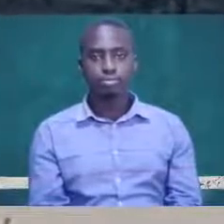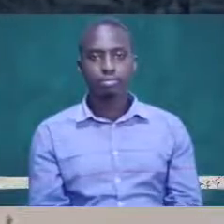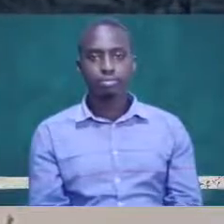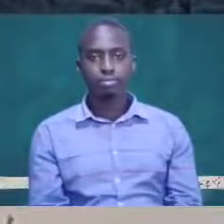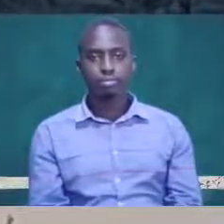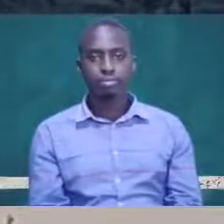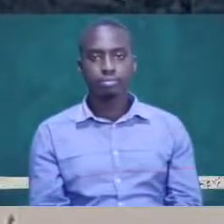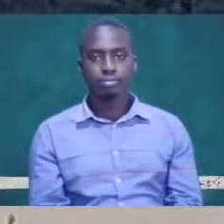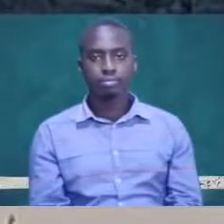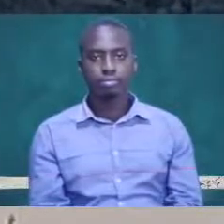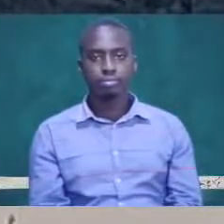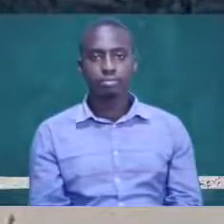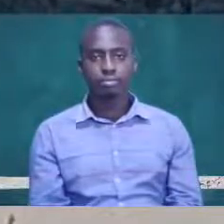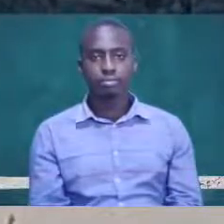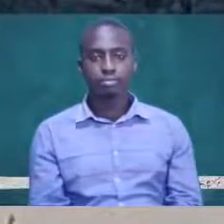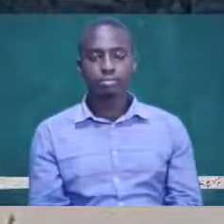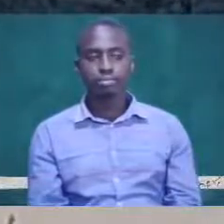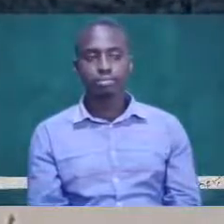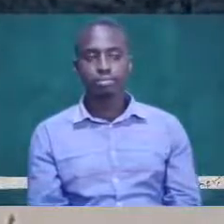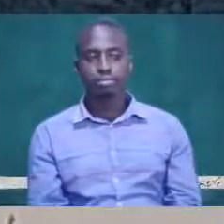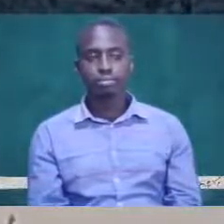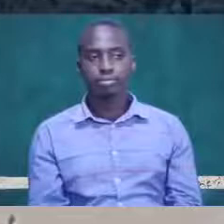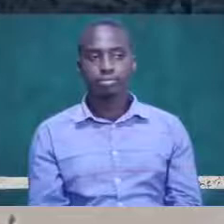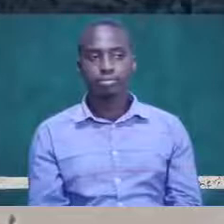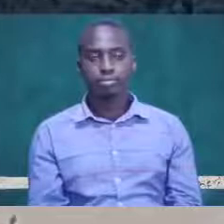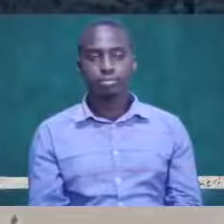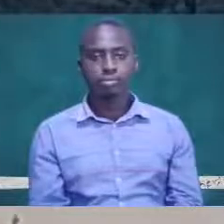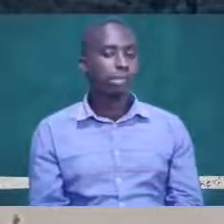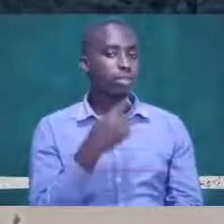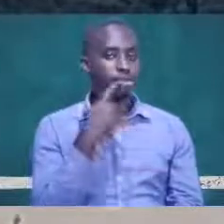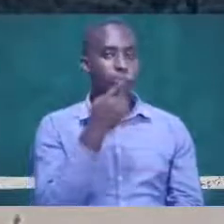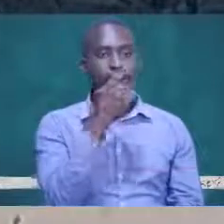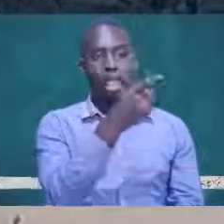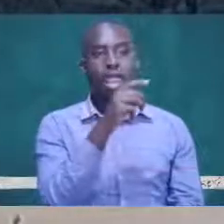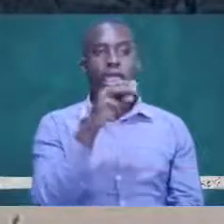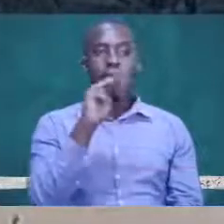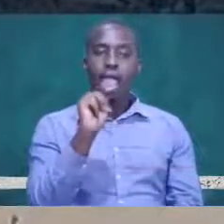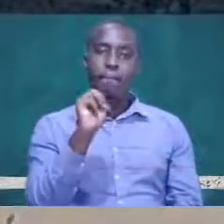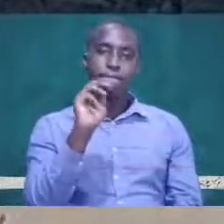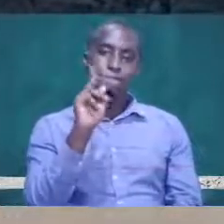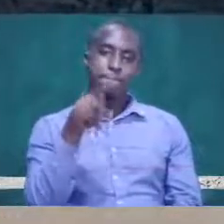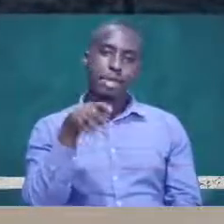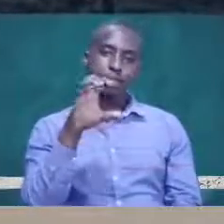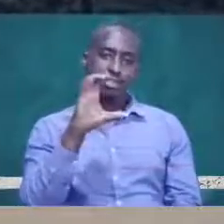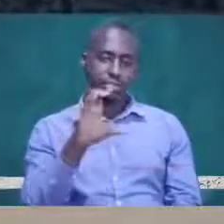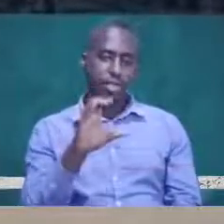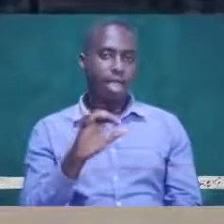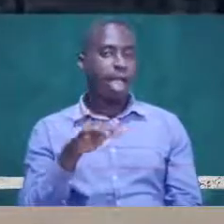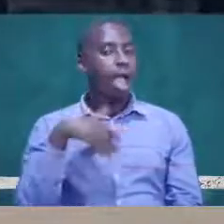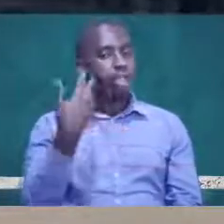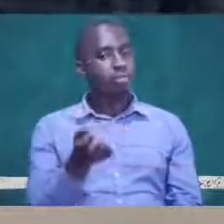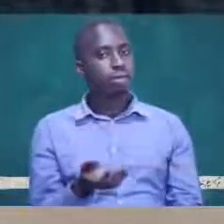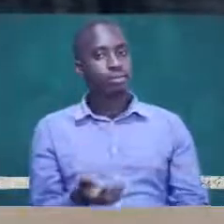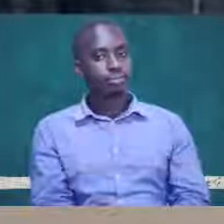consume. Marginal propensity to consume. That is MPC. Now, given